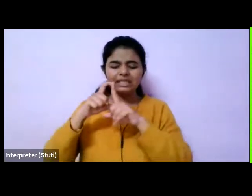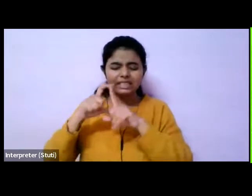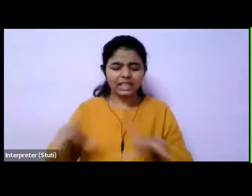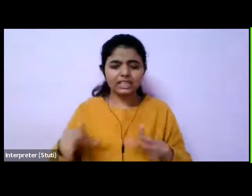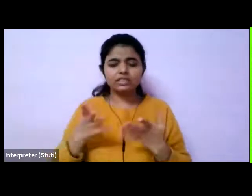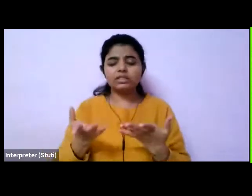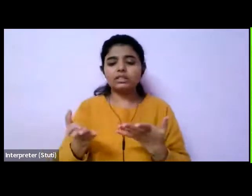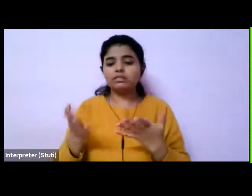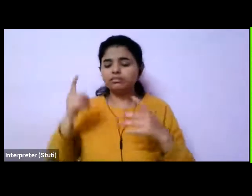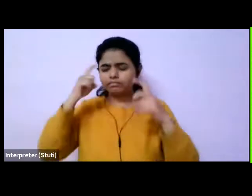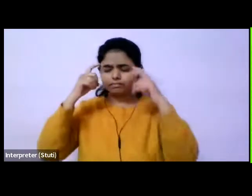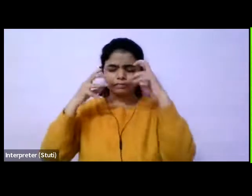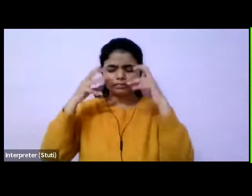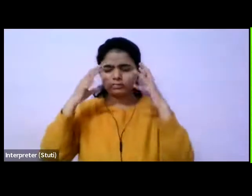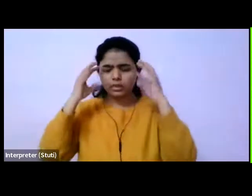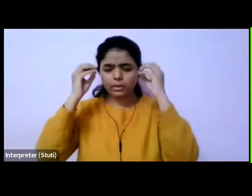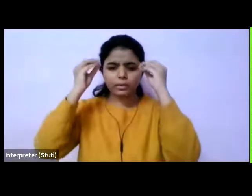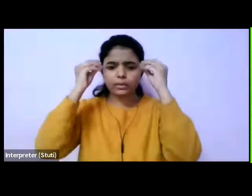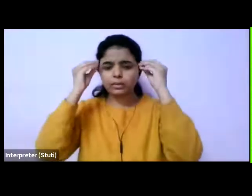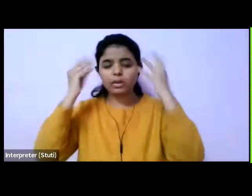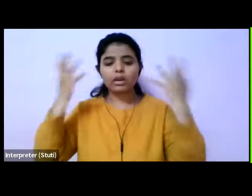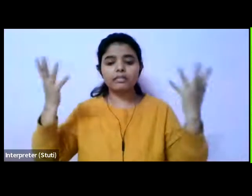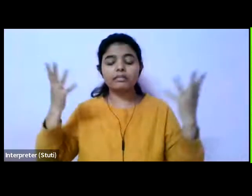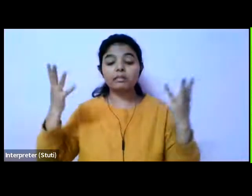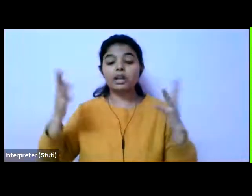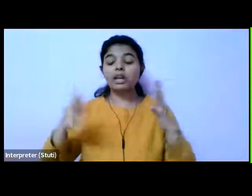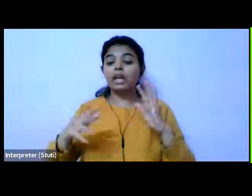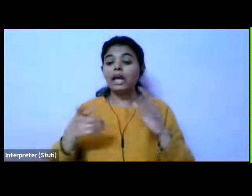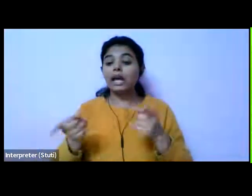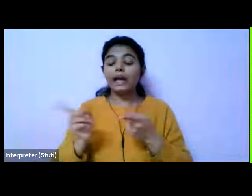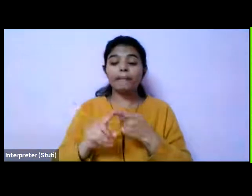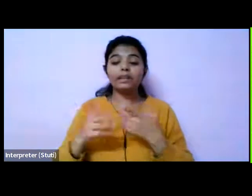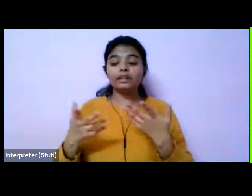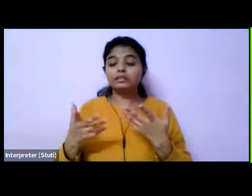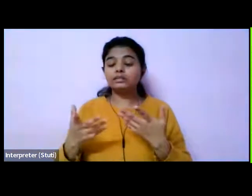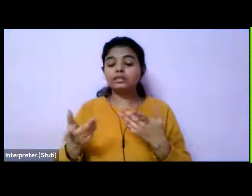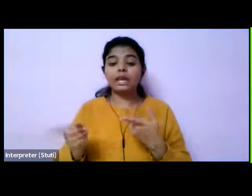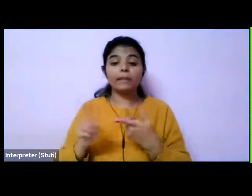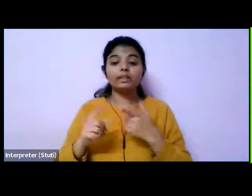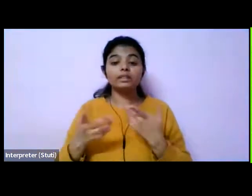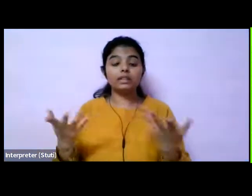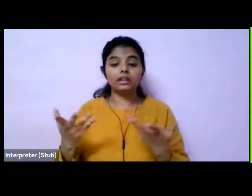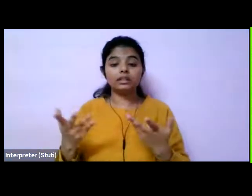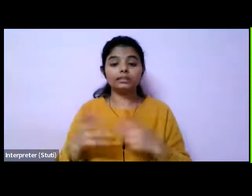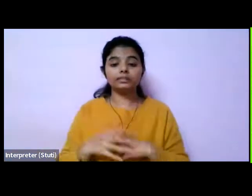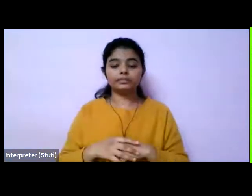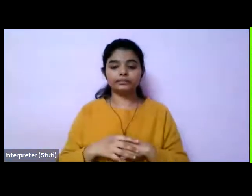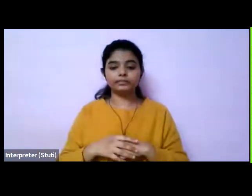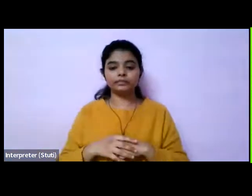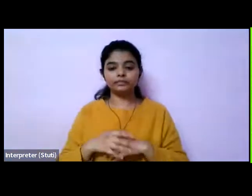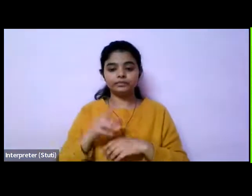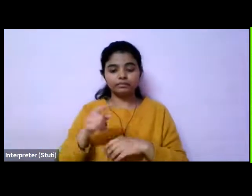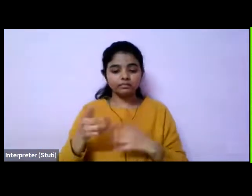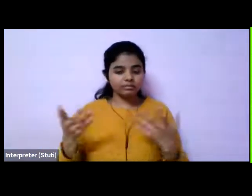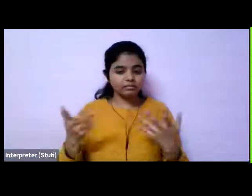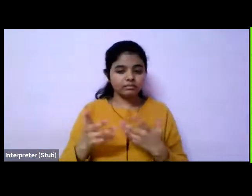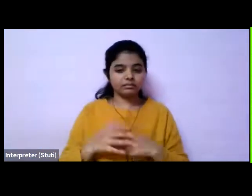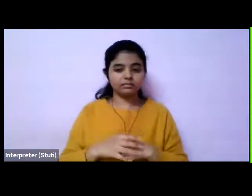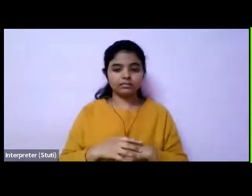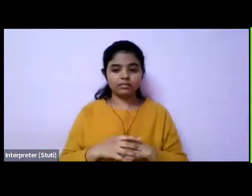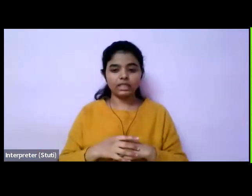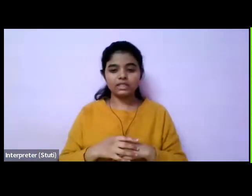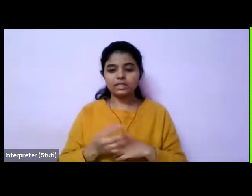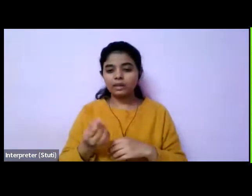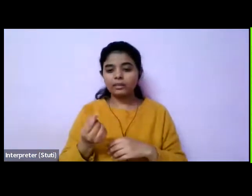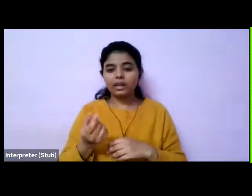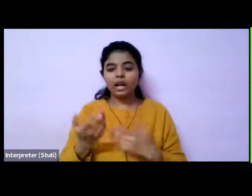my mind and spit out the result to the world in anger, unquote, is Dattani's disclosure of the invisible issues